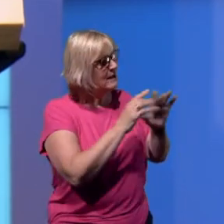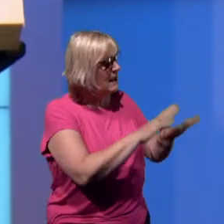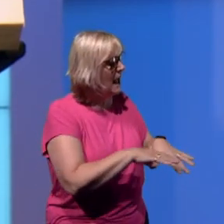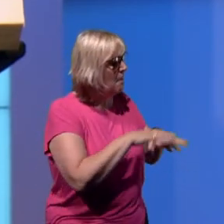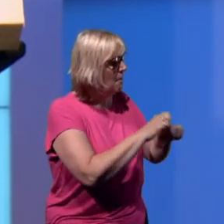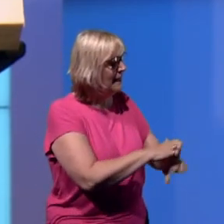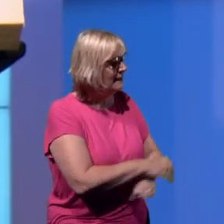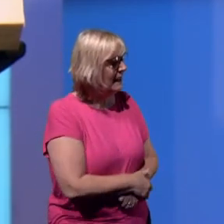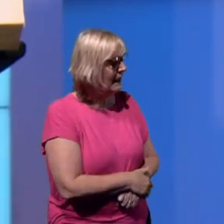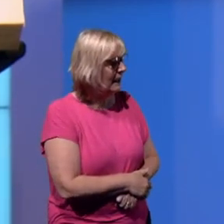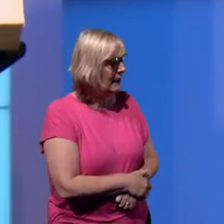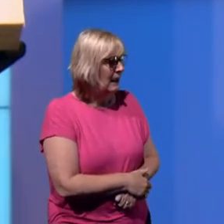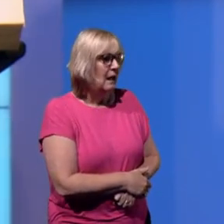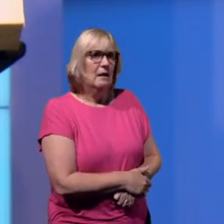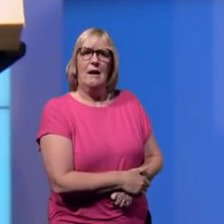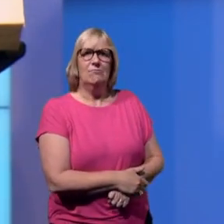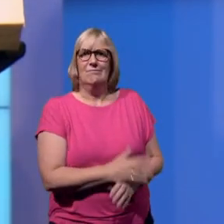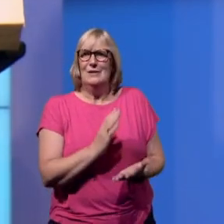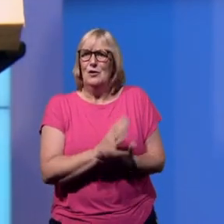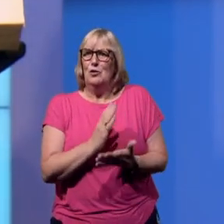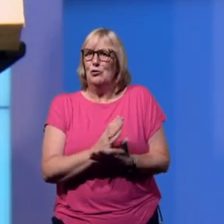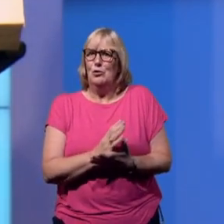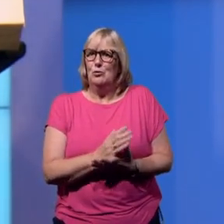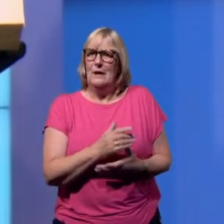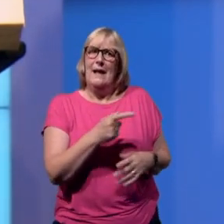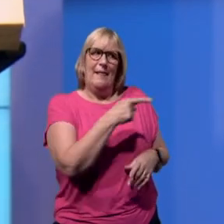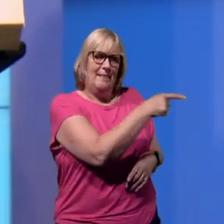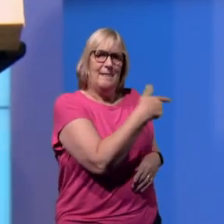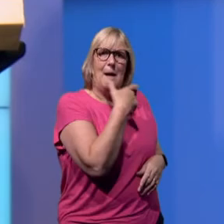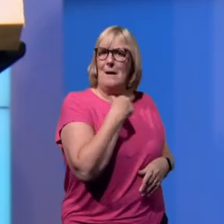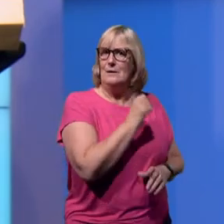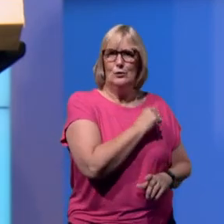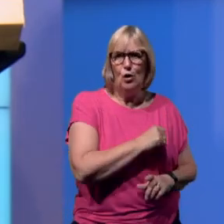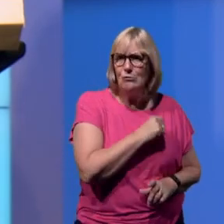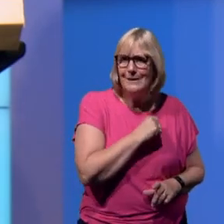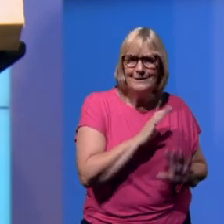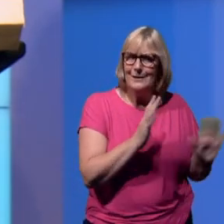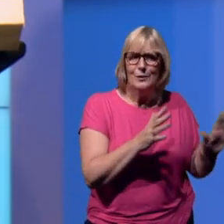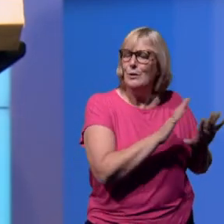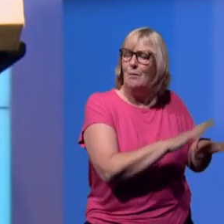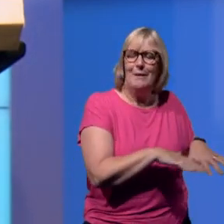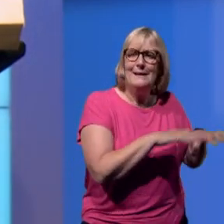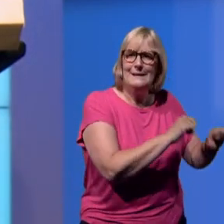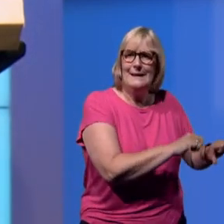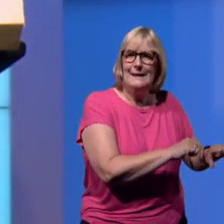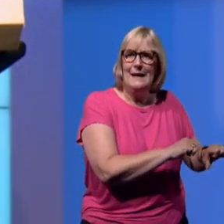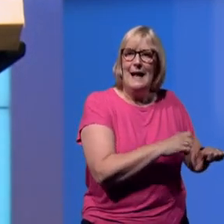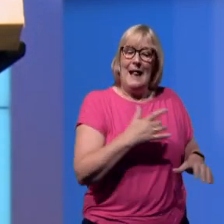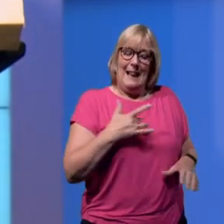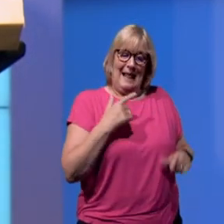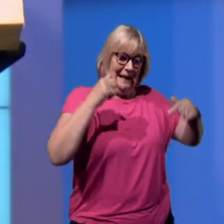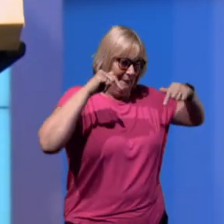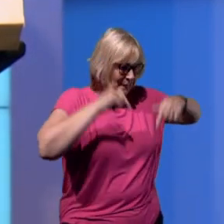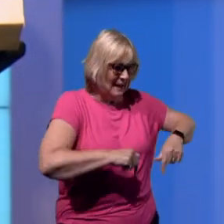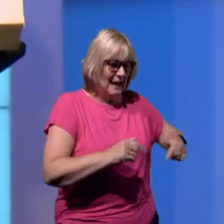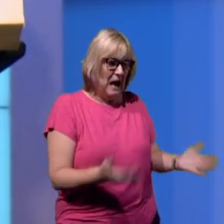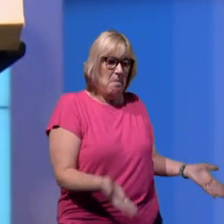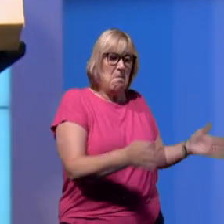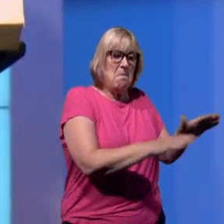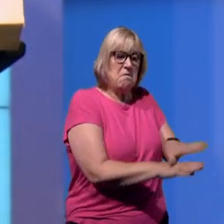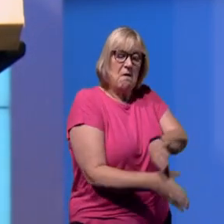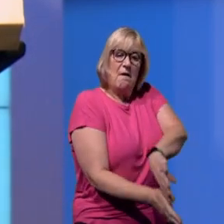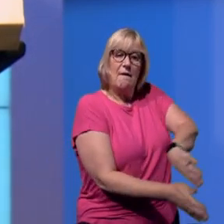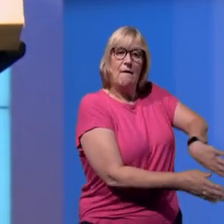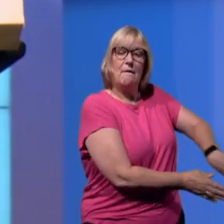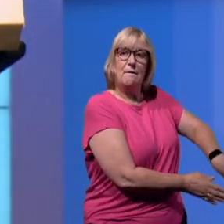say to ourselves, this is nothing compared to life with Jesus. It's all going to go back in the box. What do your trinkets look like?